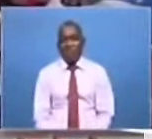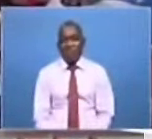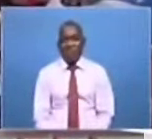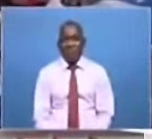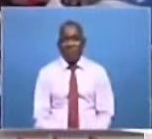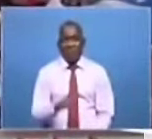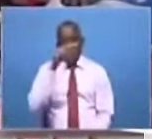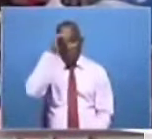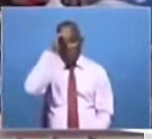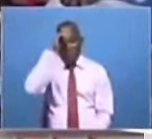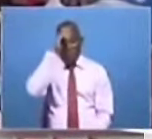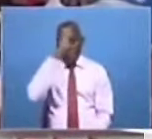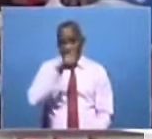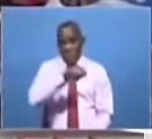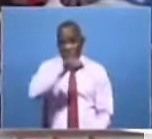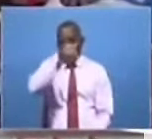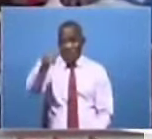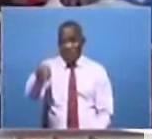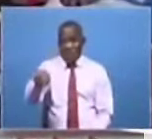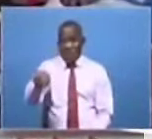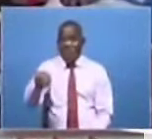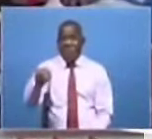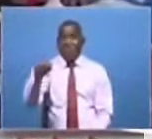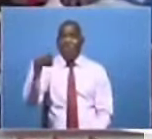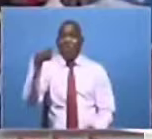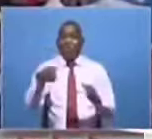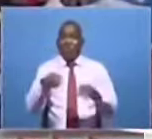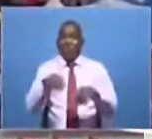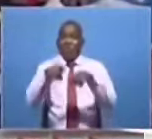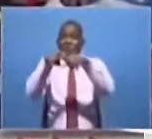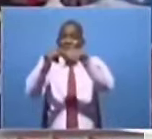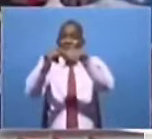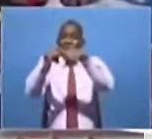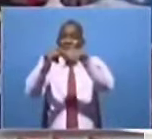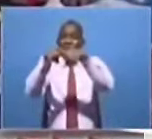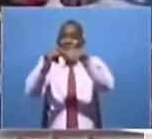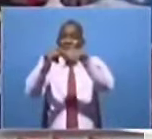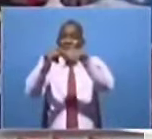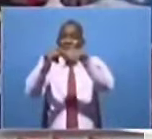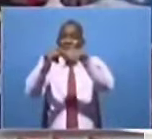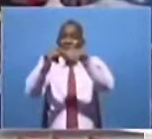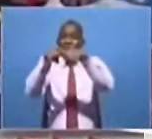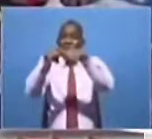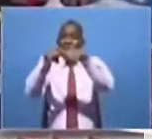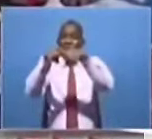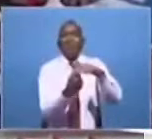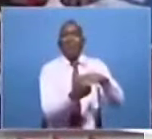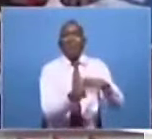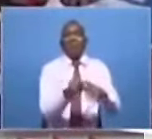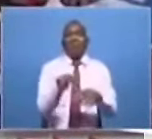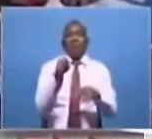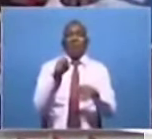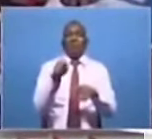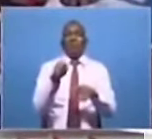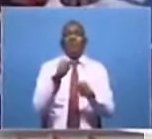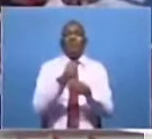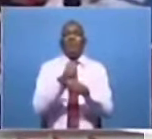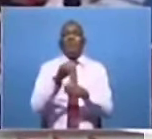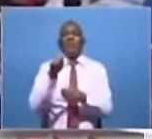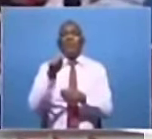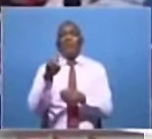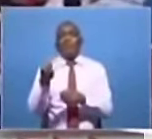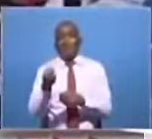because when you come to court, you rely on what comes to you from the other side as well. So, my